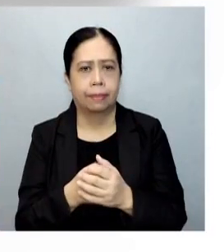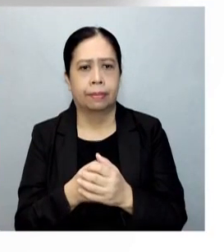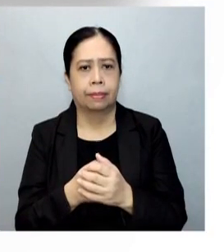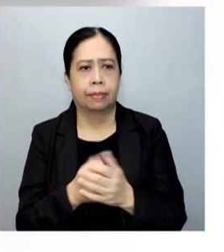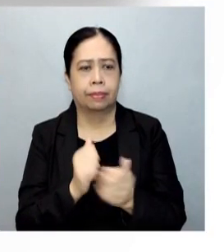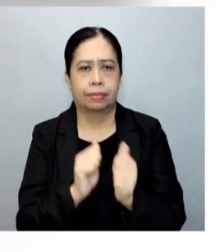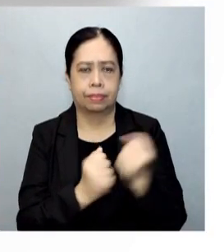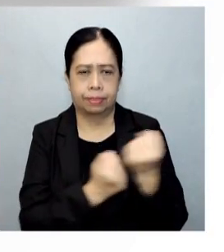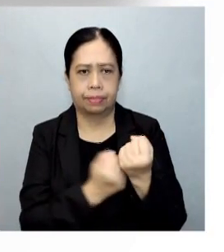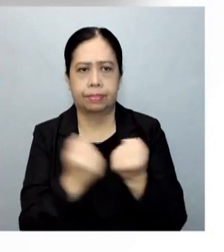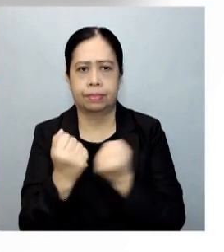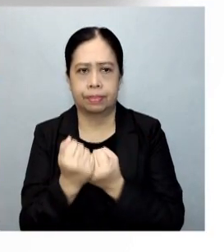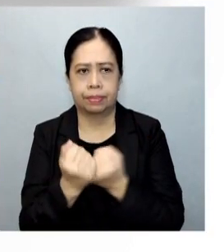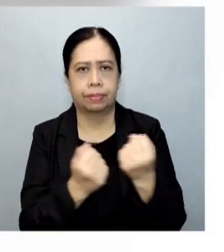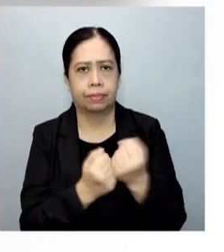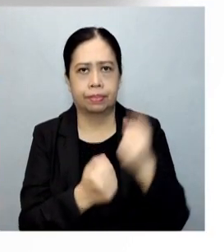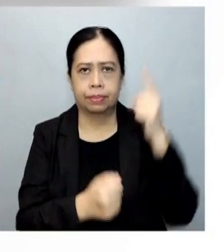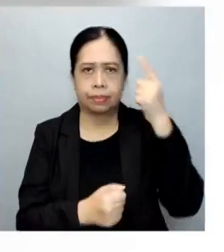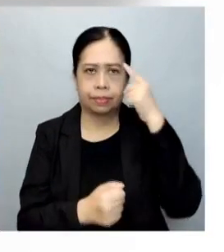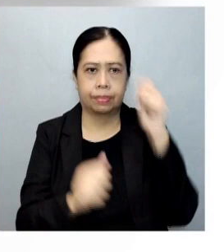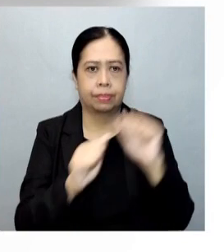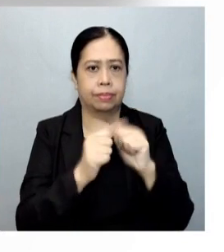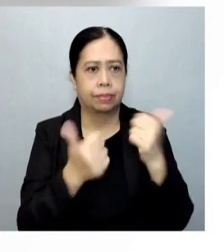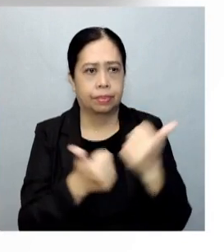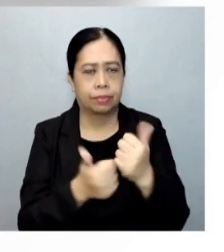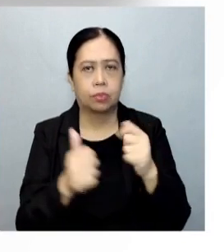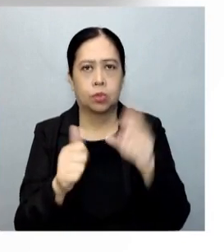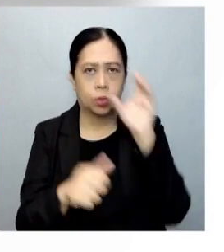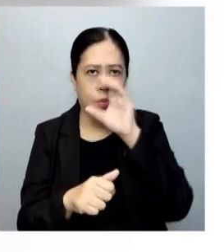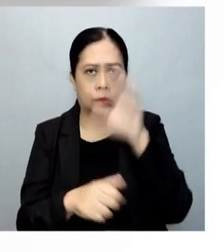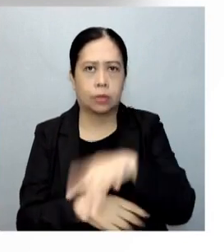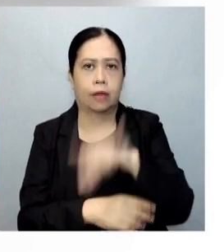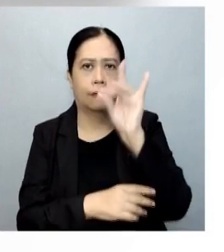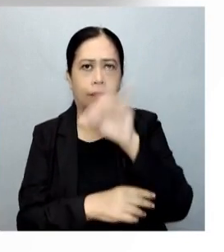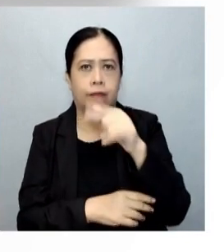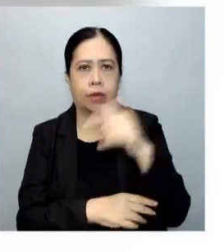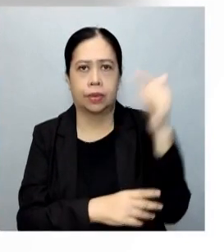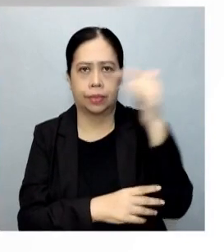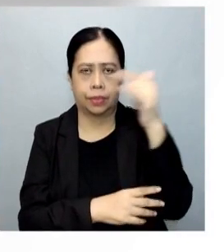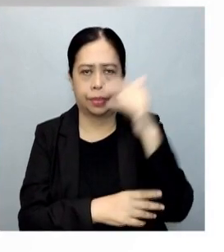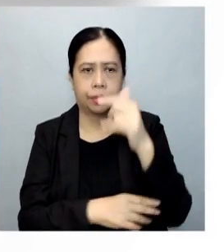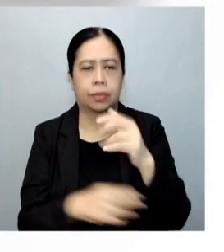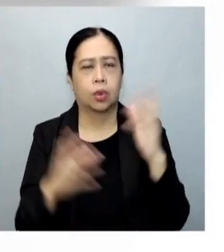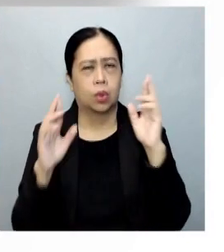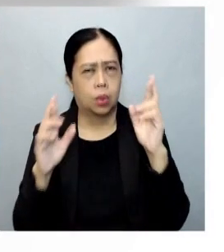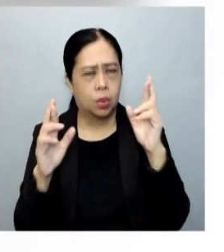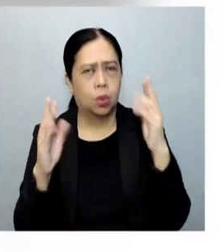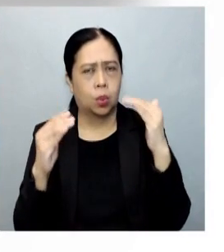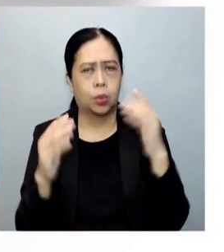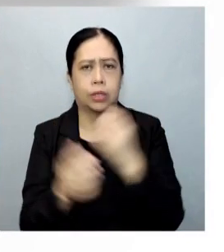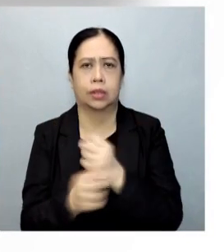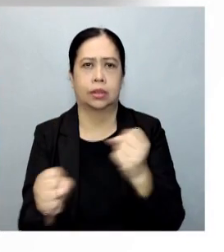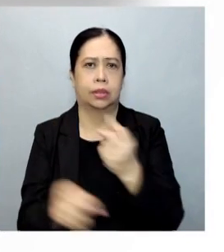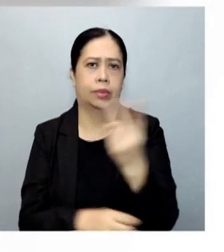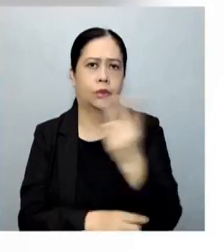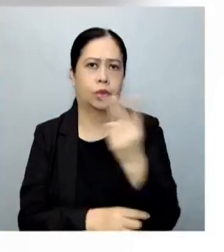tulong-tulong yung ating mga government agencies para makita yung missing aircraft. And hopefully, nakaligtas naman po yung dalawang